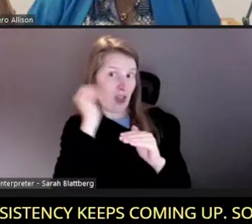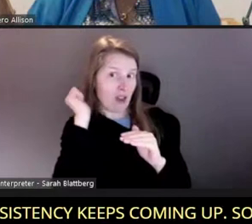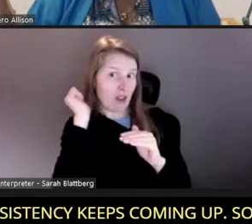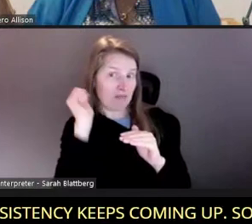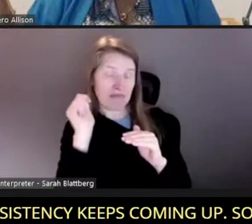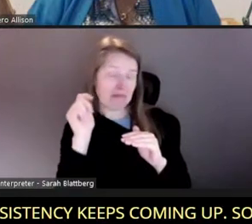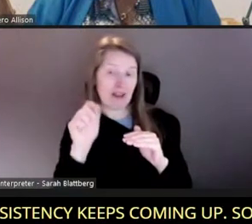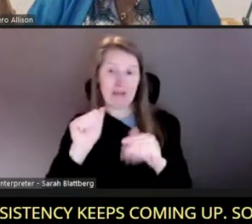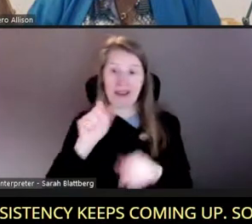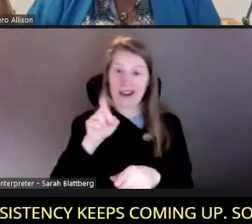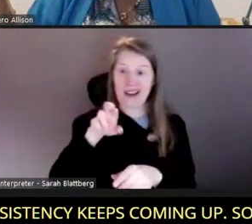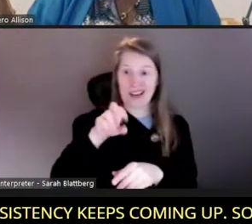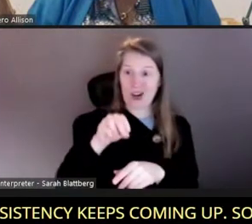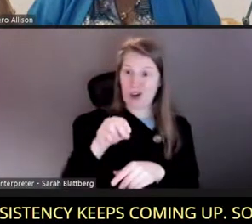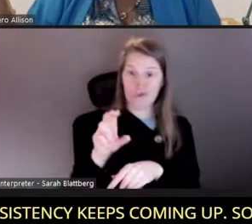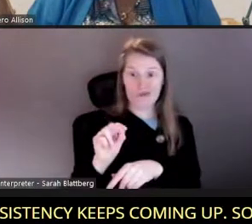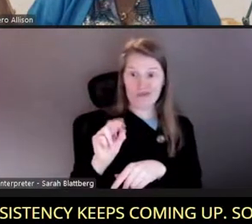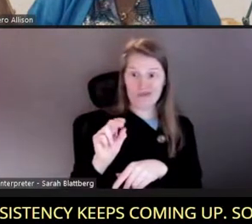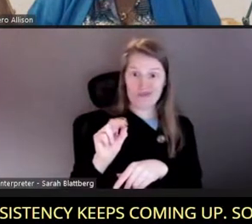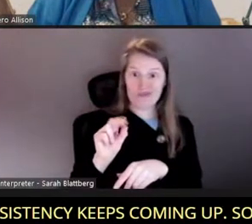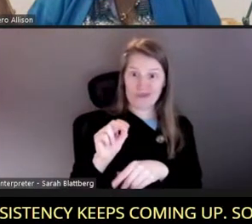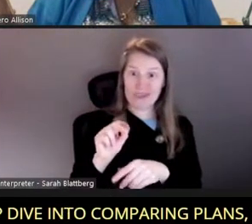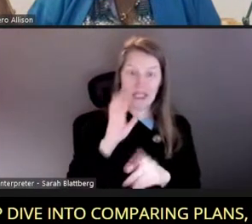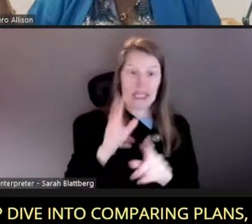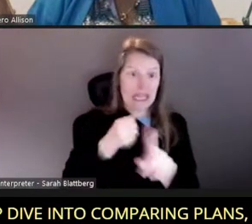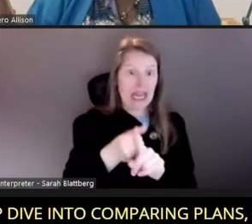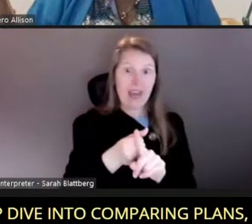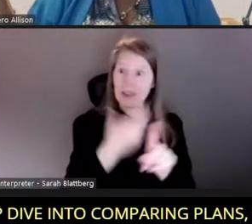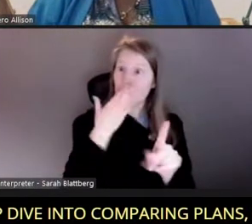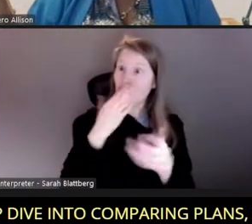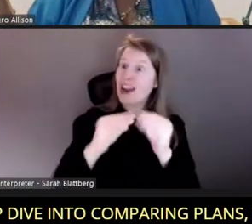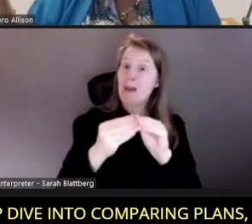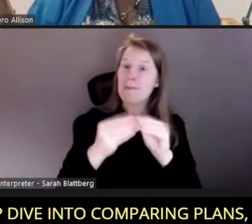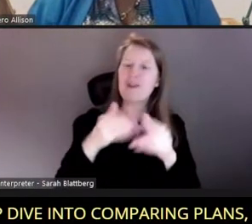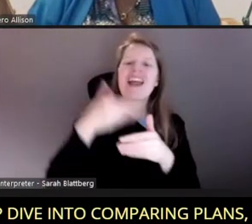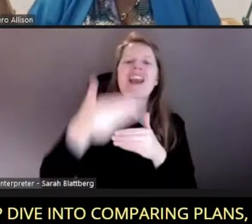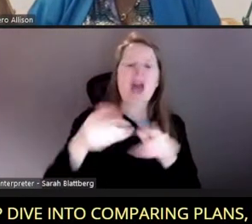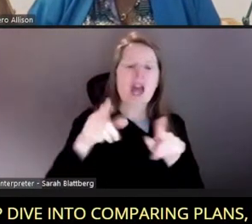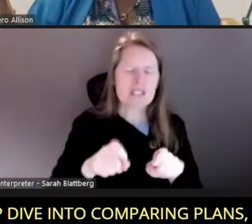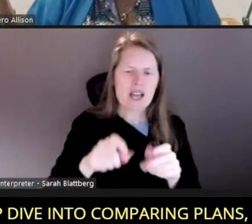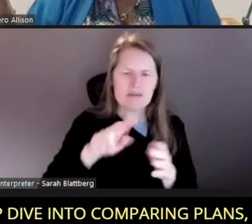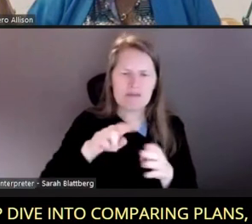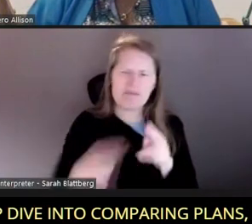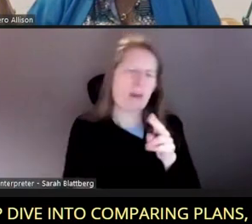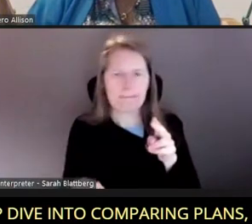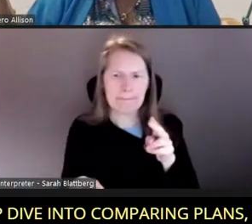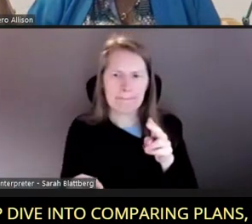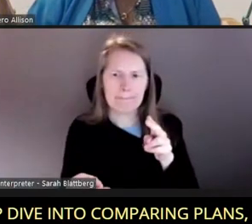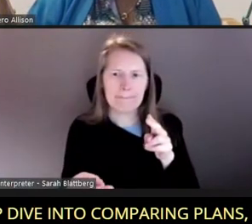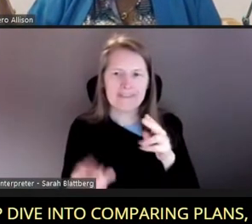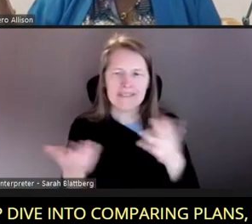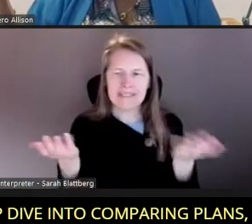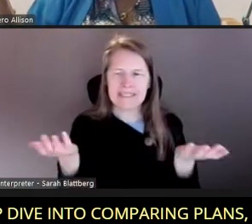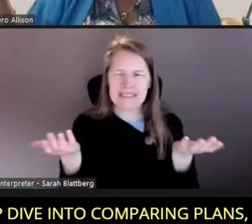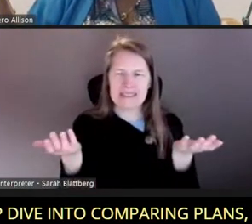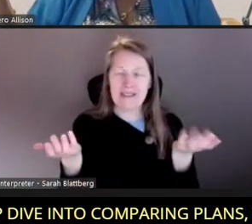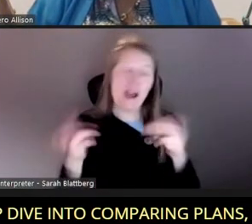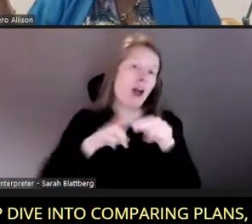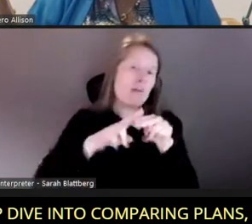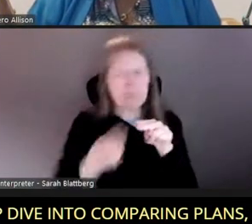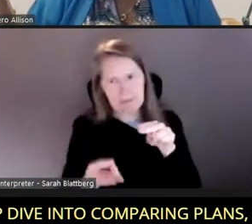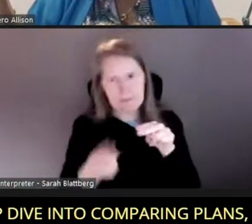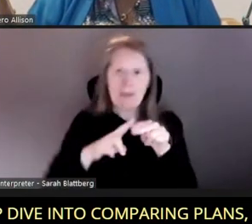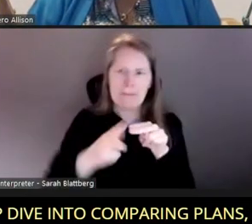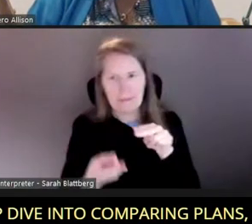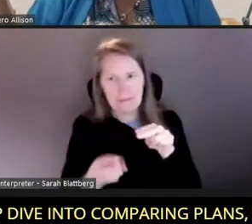experience was, well, how often will I have up to the speed that I signed up for? And how did that kind of play into your thought